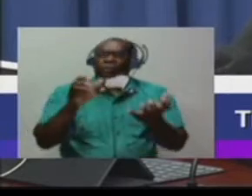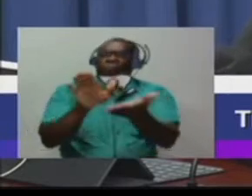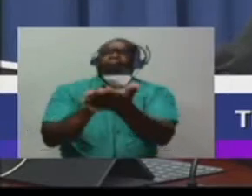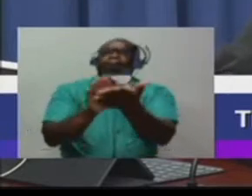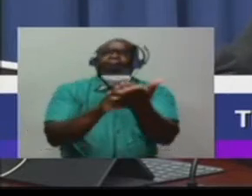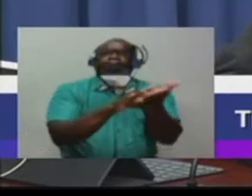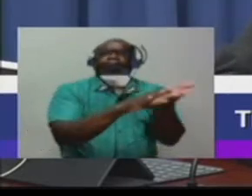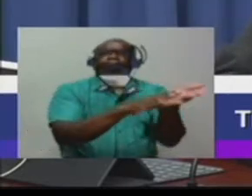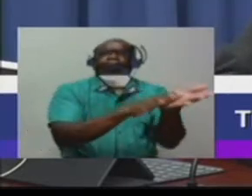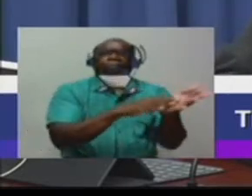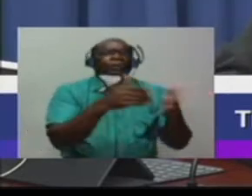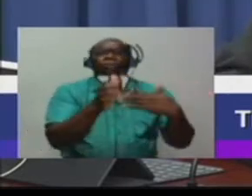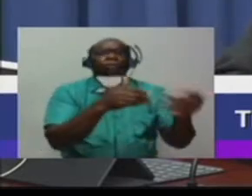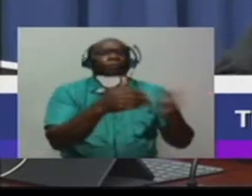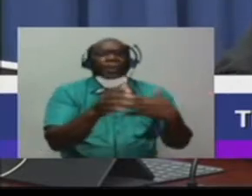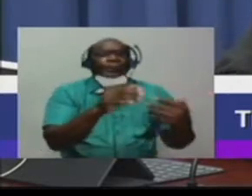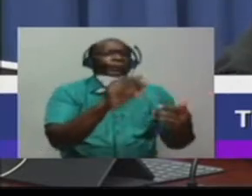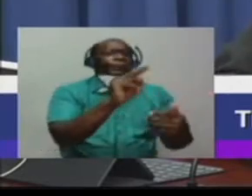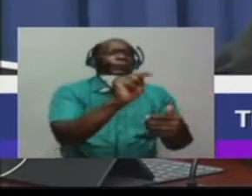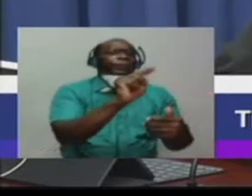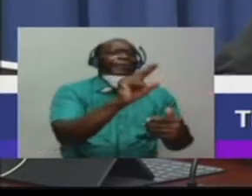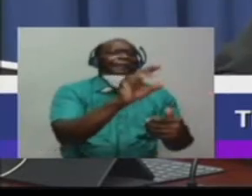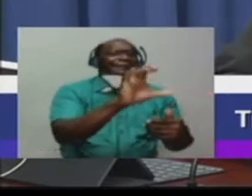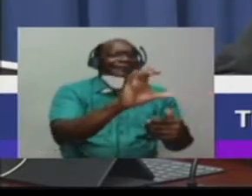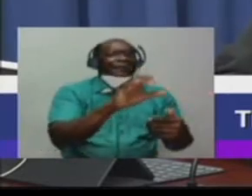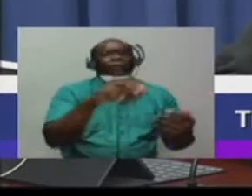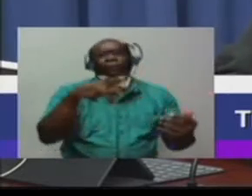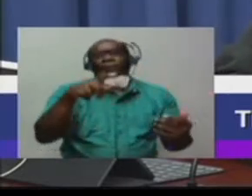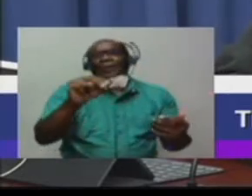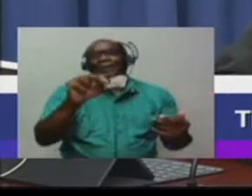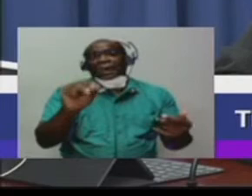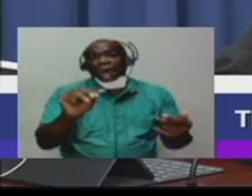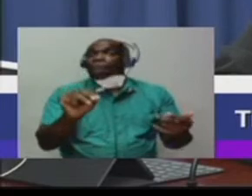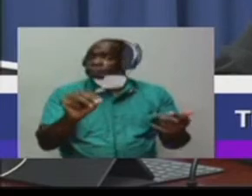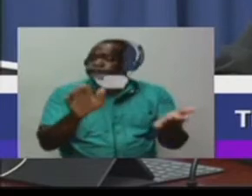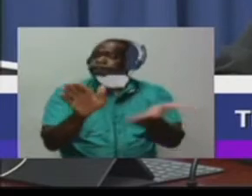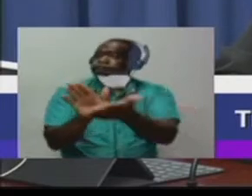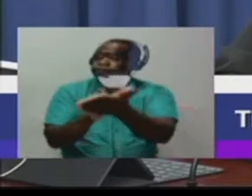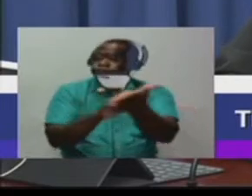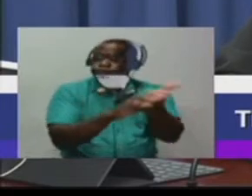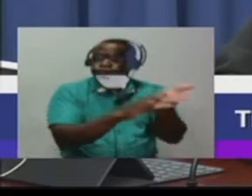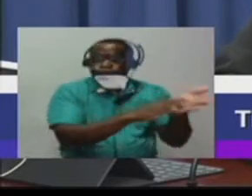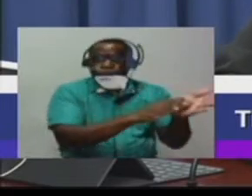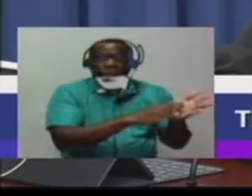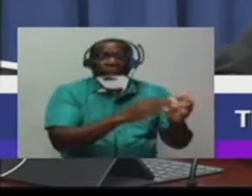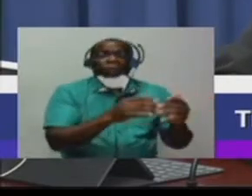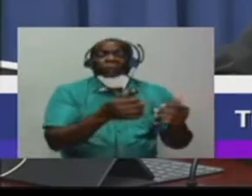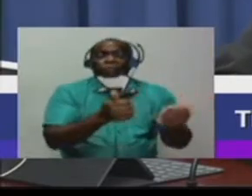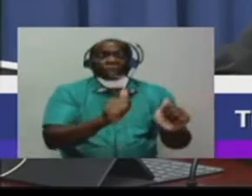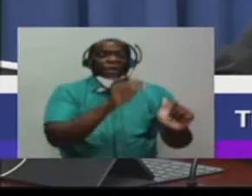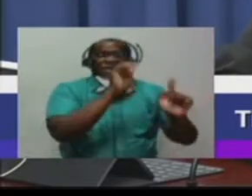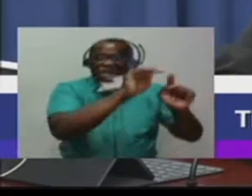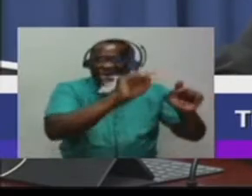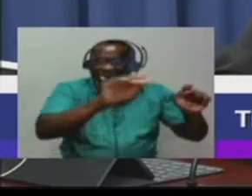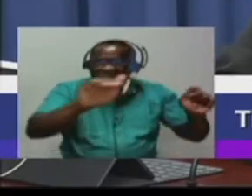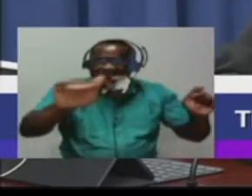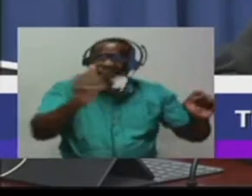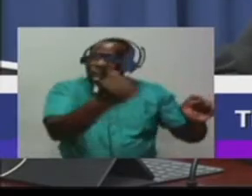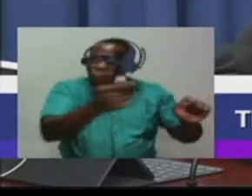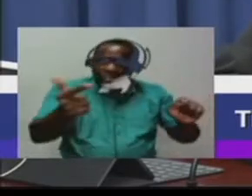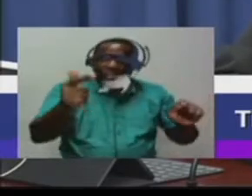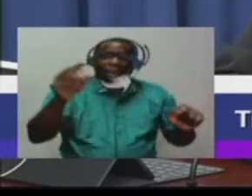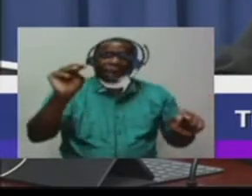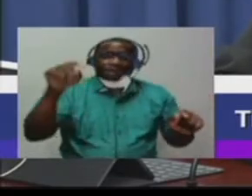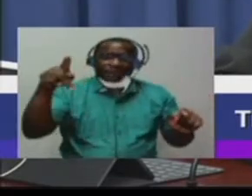political divide, because this is non-political. We reached out to all MPs, PNM, UNC,